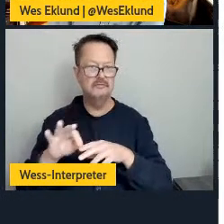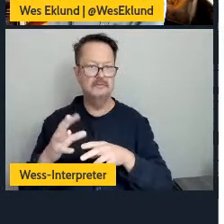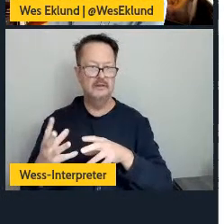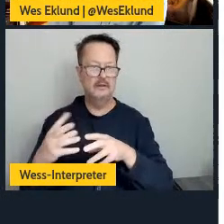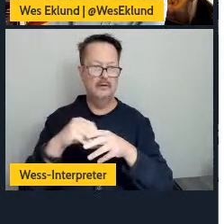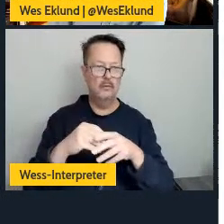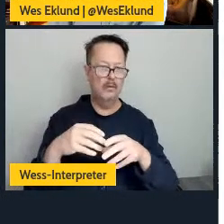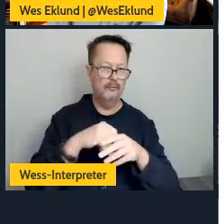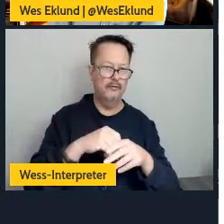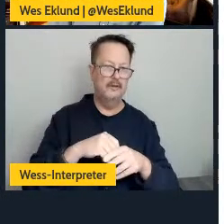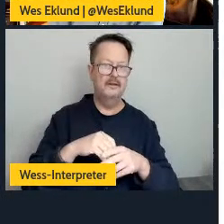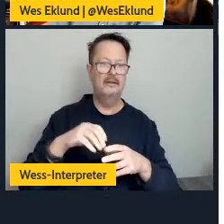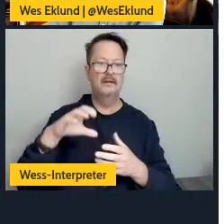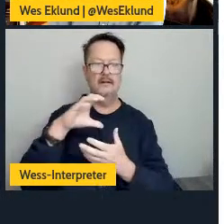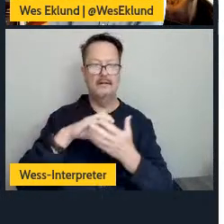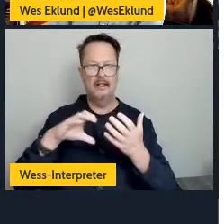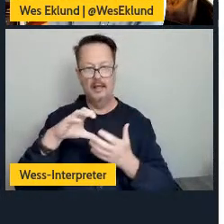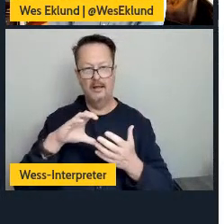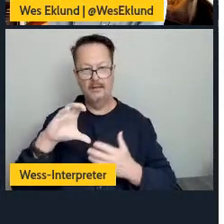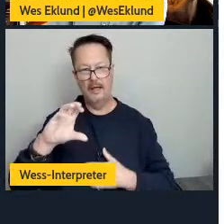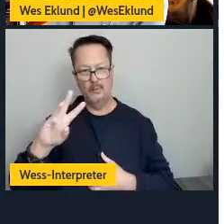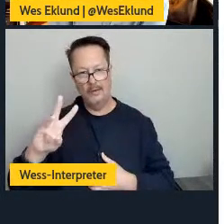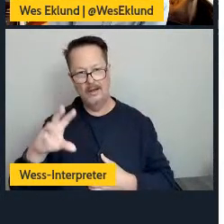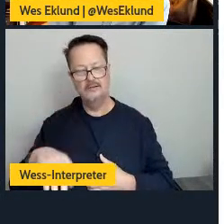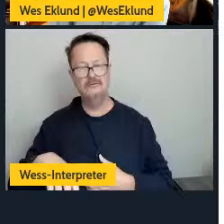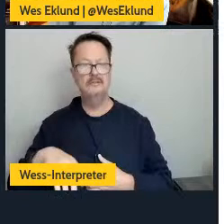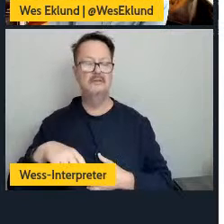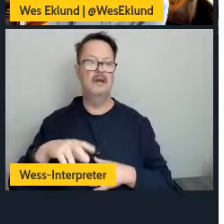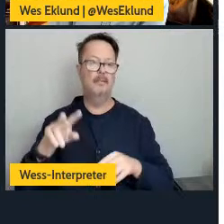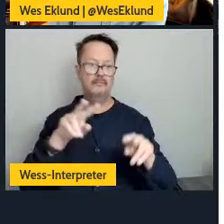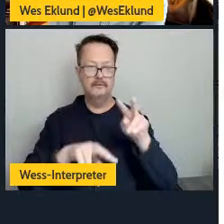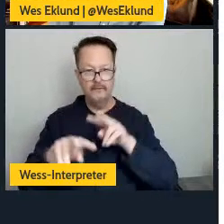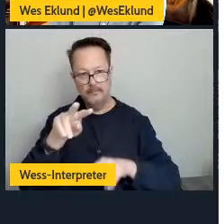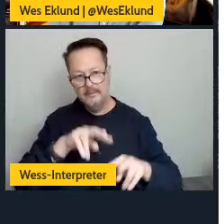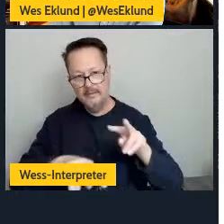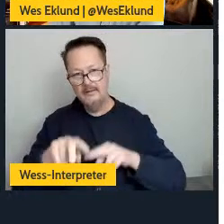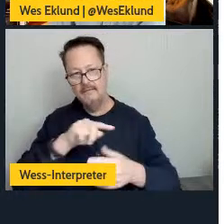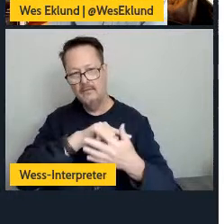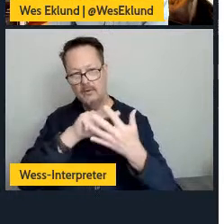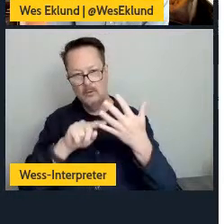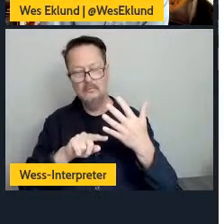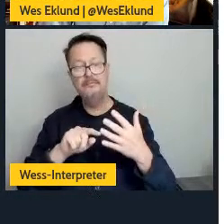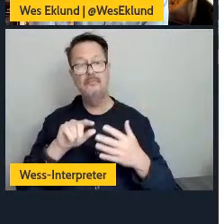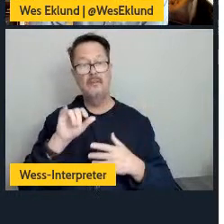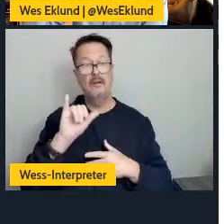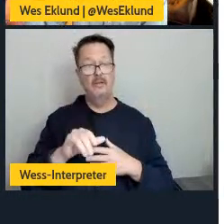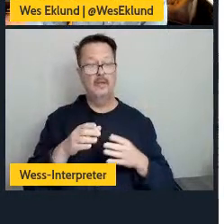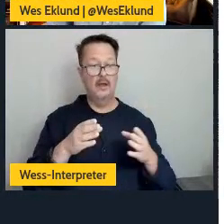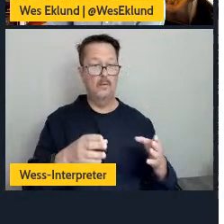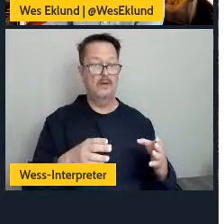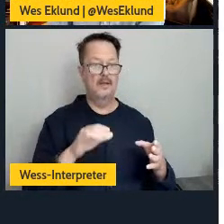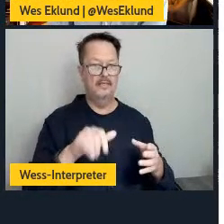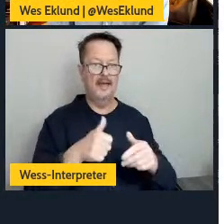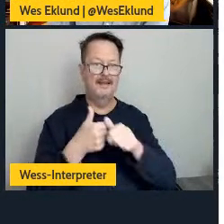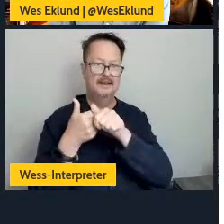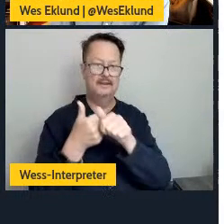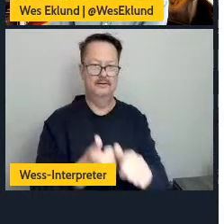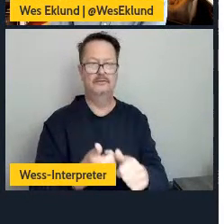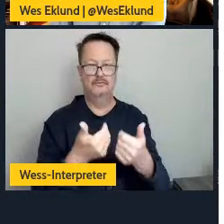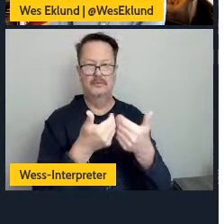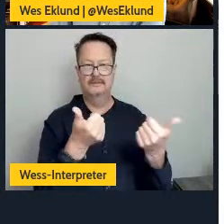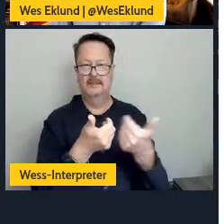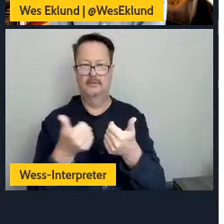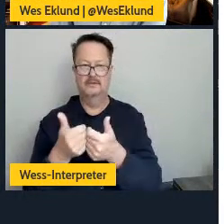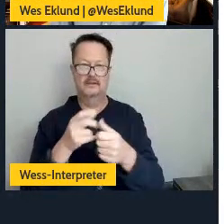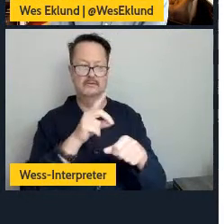incorporating CloudWatch, observability into those. And then that way, this adheres to segregation of